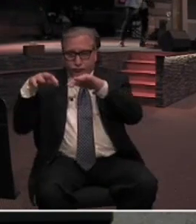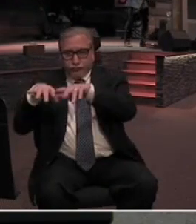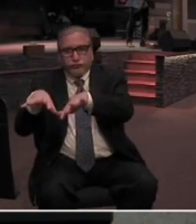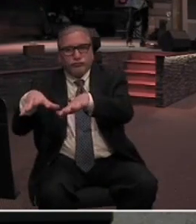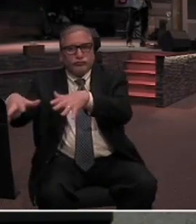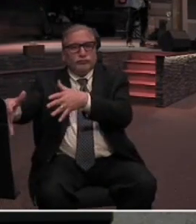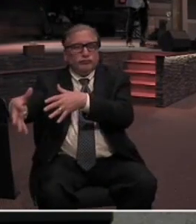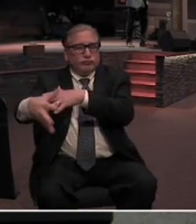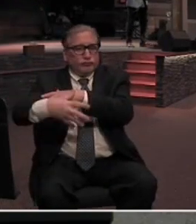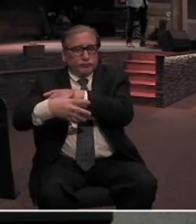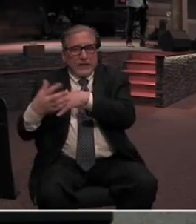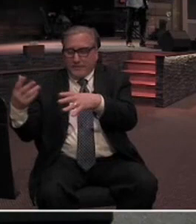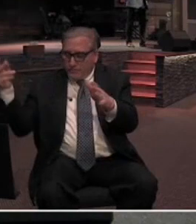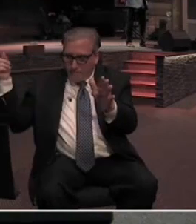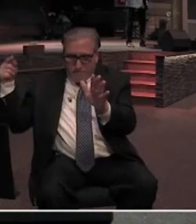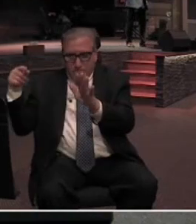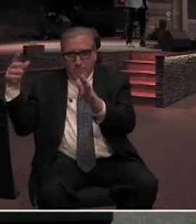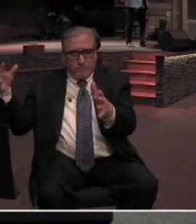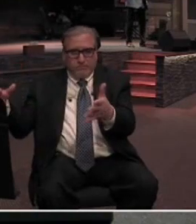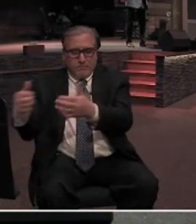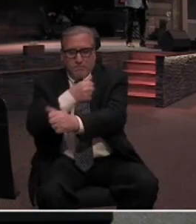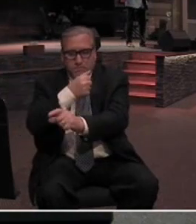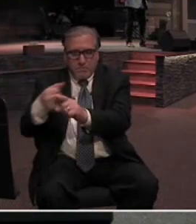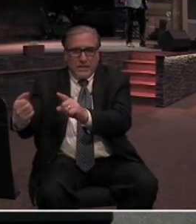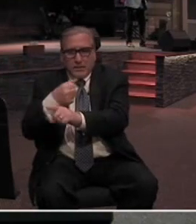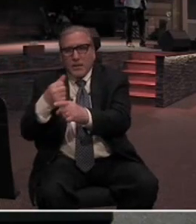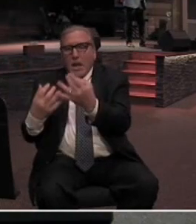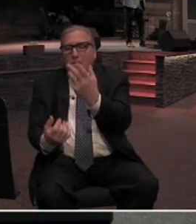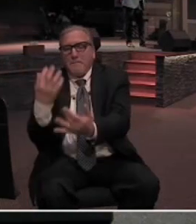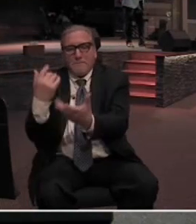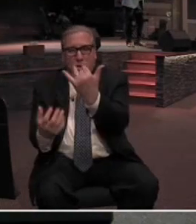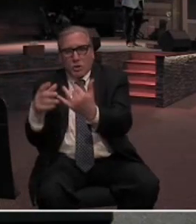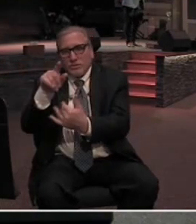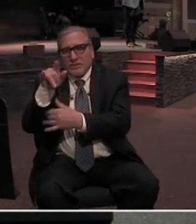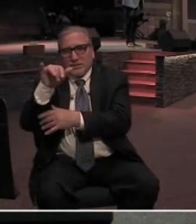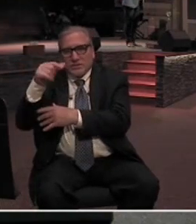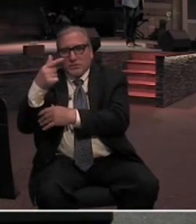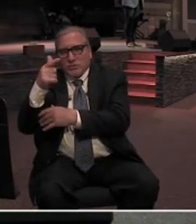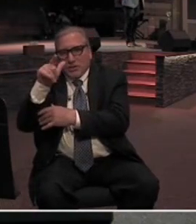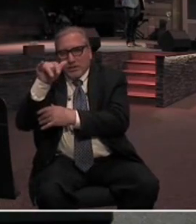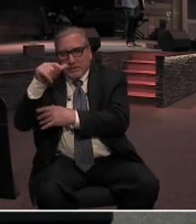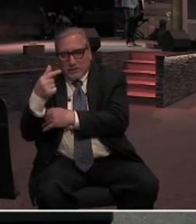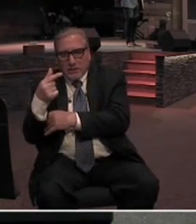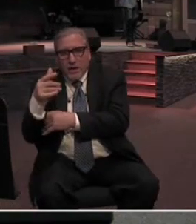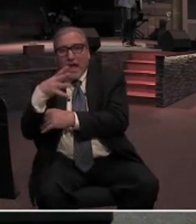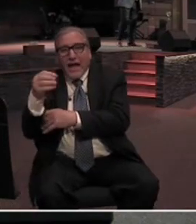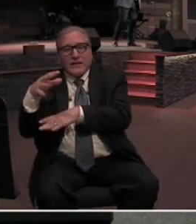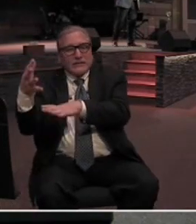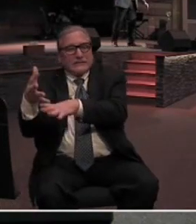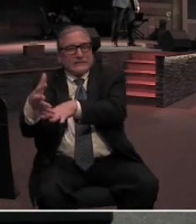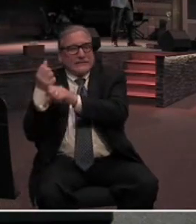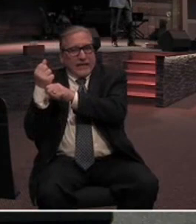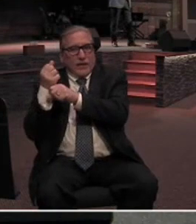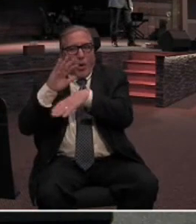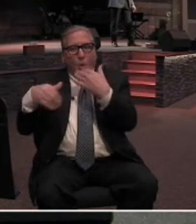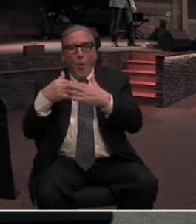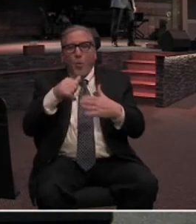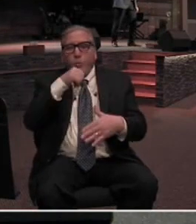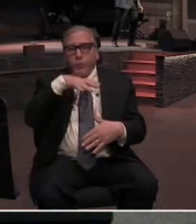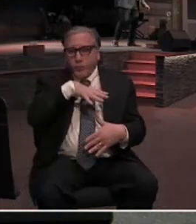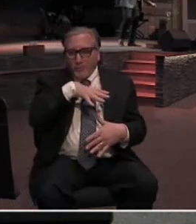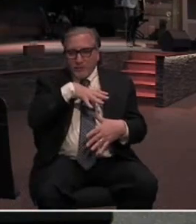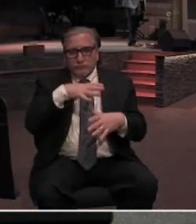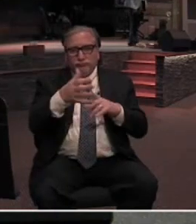had smitten Ziklag and burned it with fire and had taken the women captives that